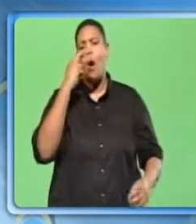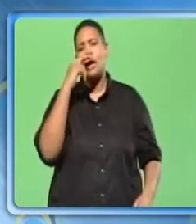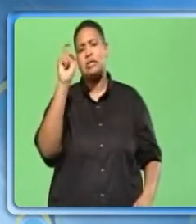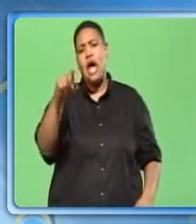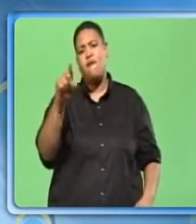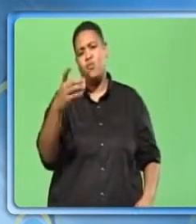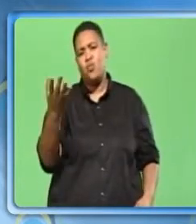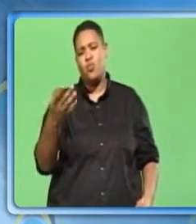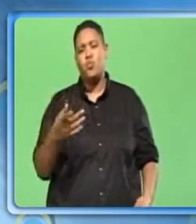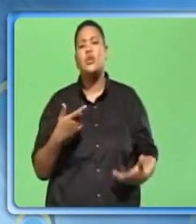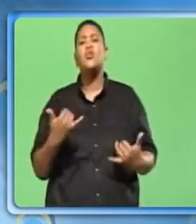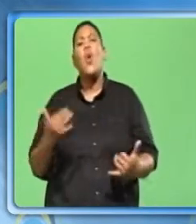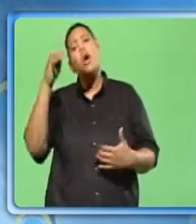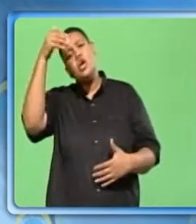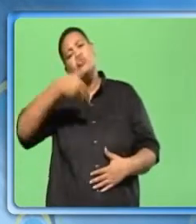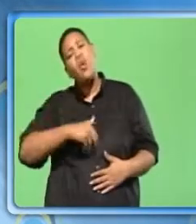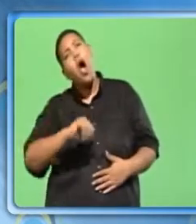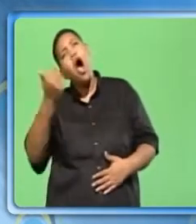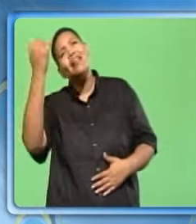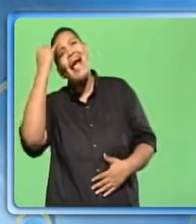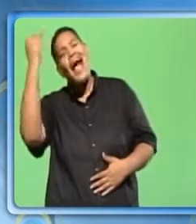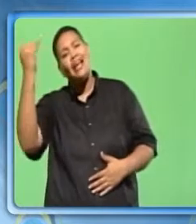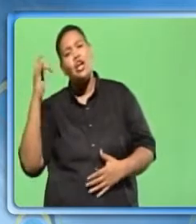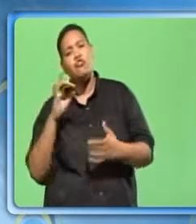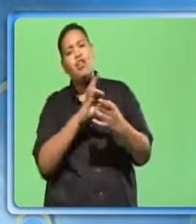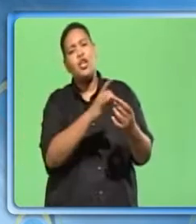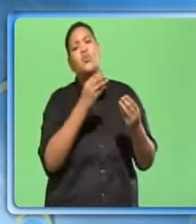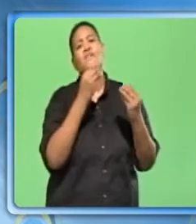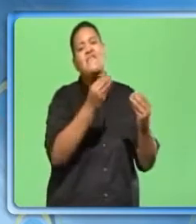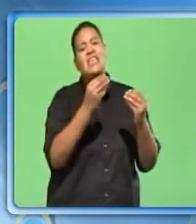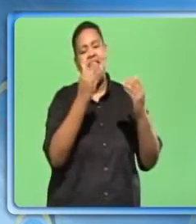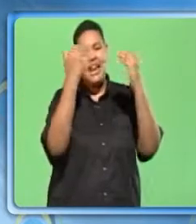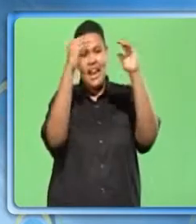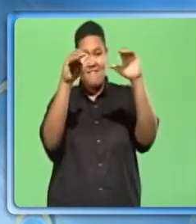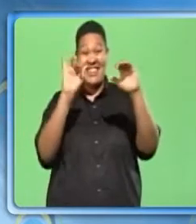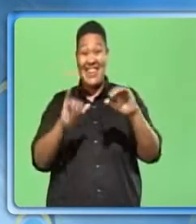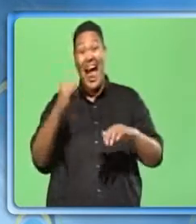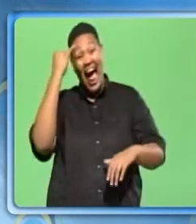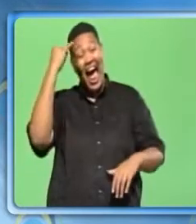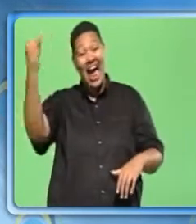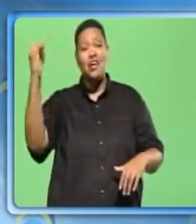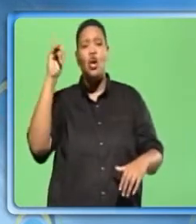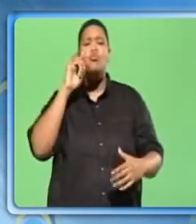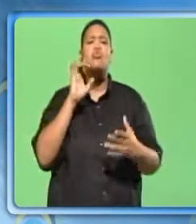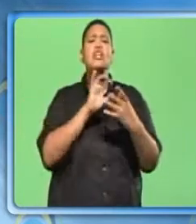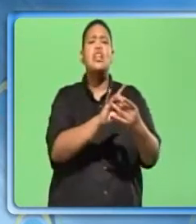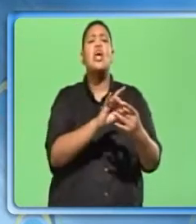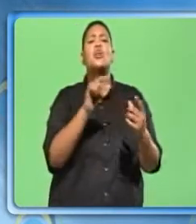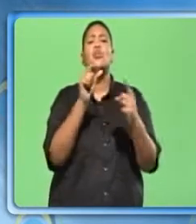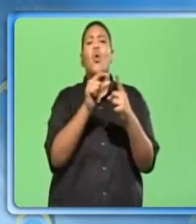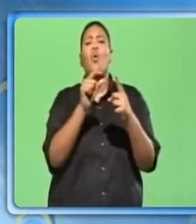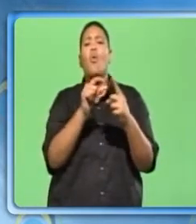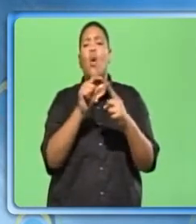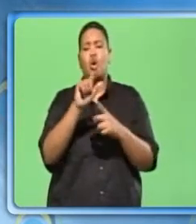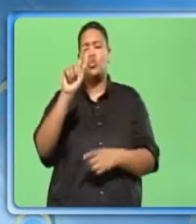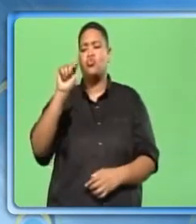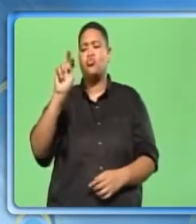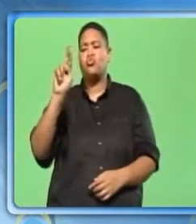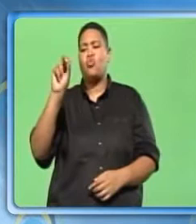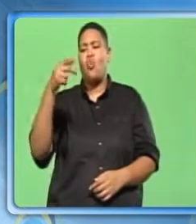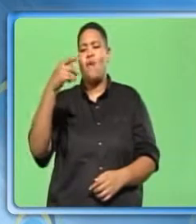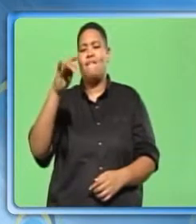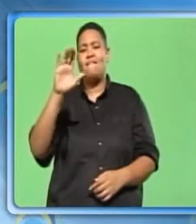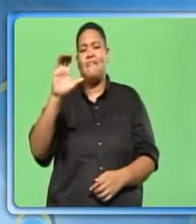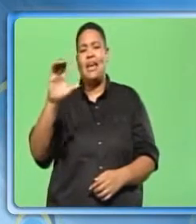us introduce another idea relating to feeding levels. This idea relates to the word trophic level.